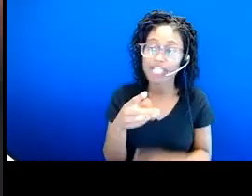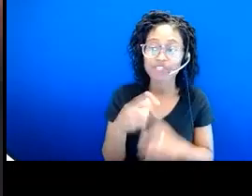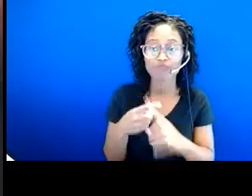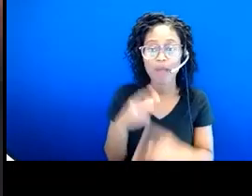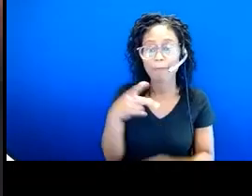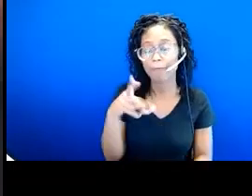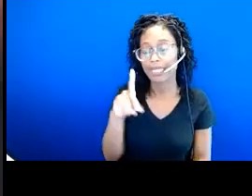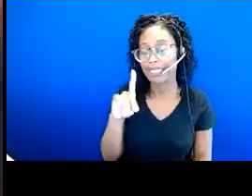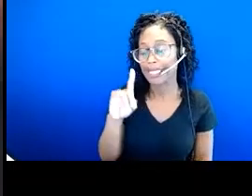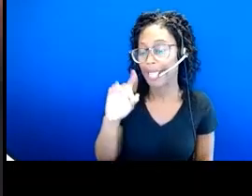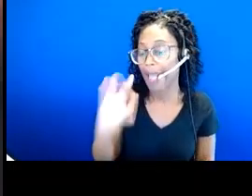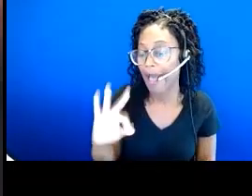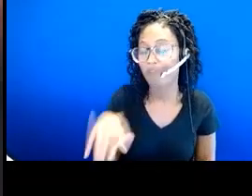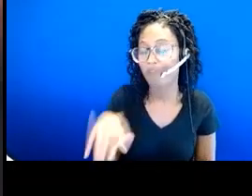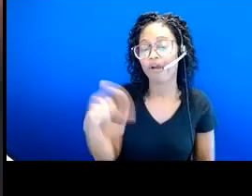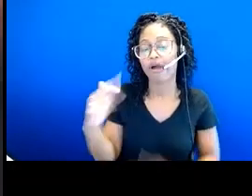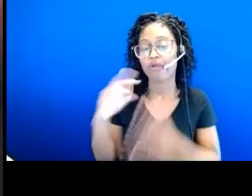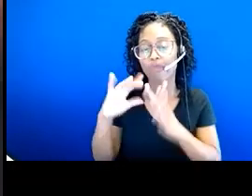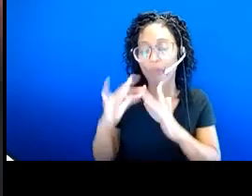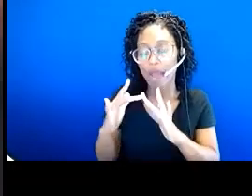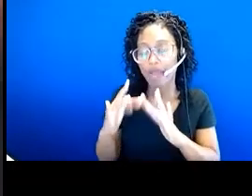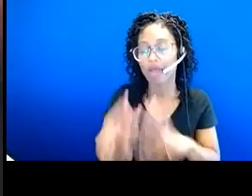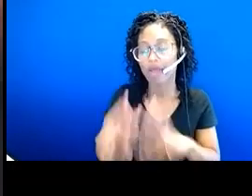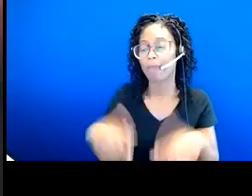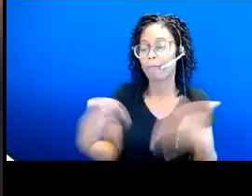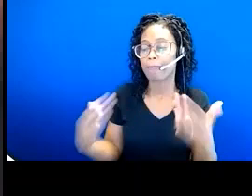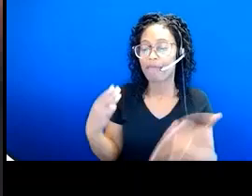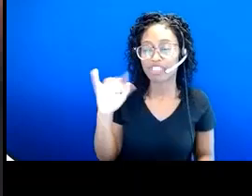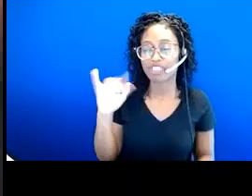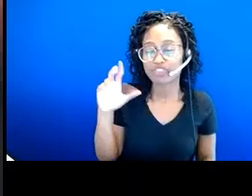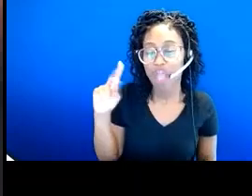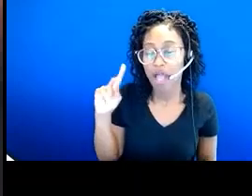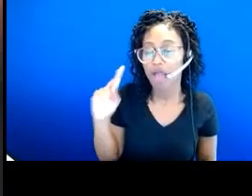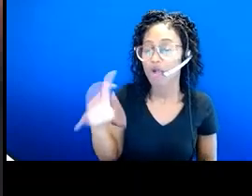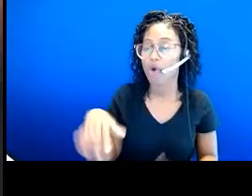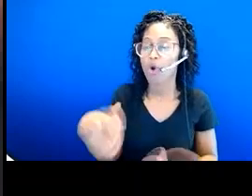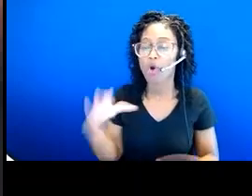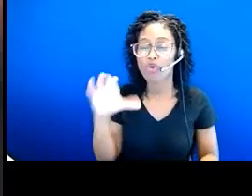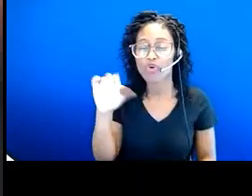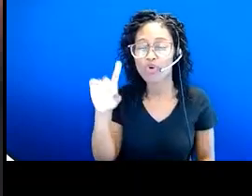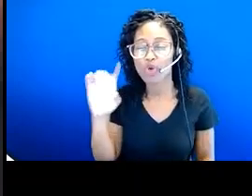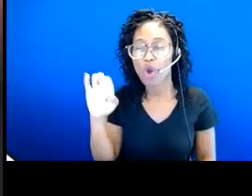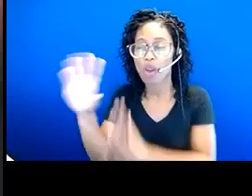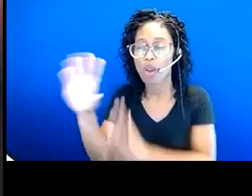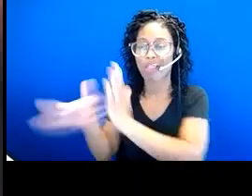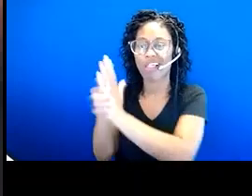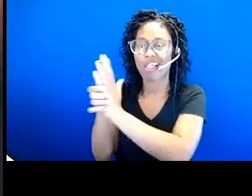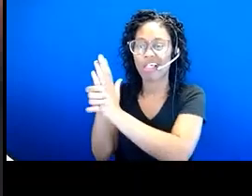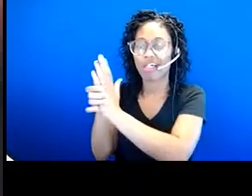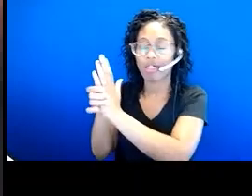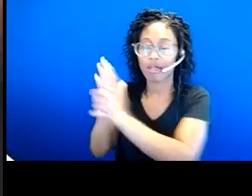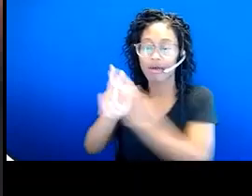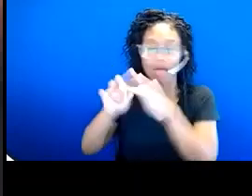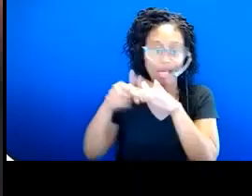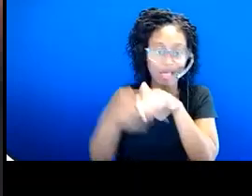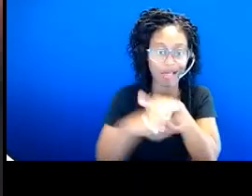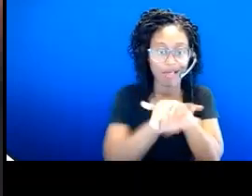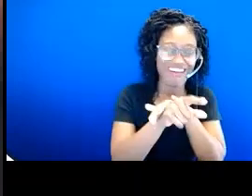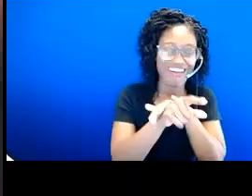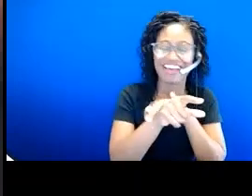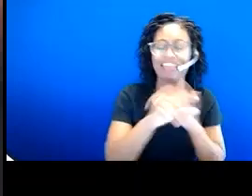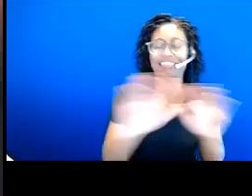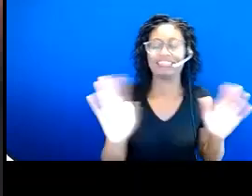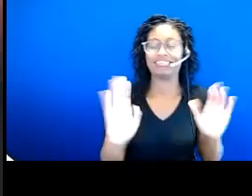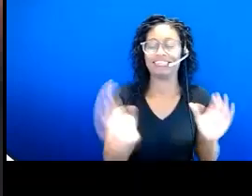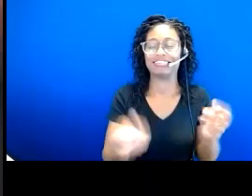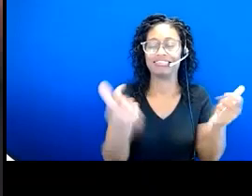there's a risk that there's some junk or even malicious code that follows with the formatting. And we want to scrub that because